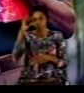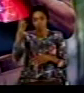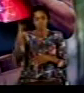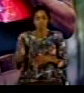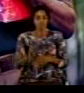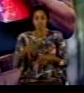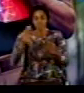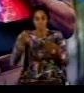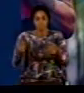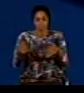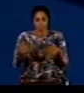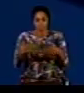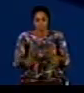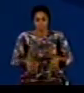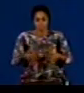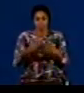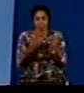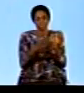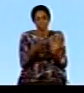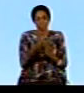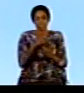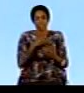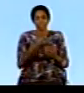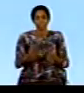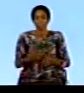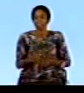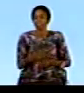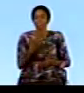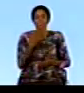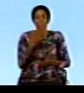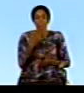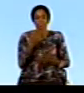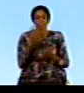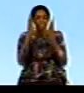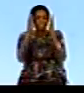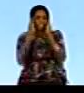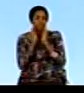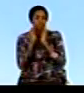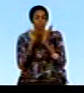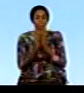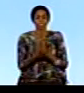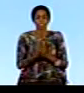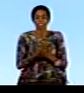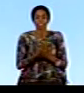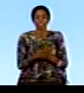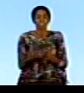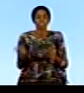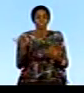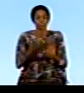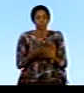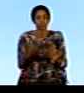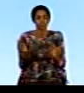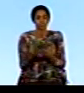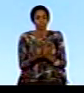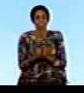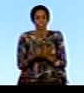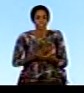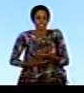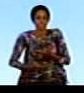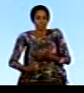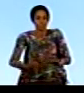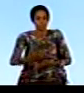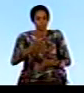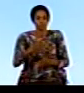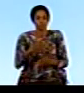calmness and the sweet experience that follows the new birth, he is enjoying. Indeed,